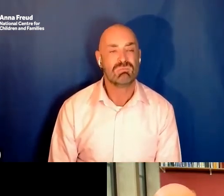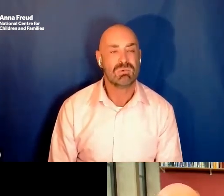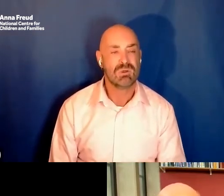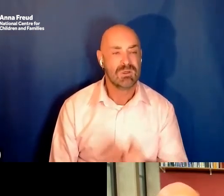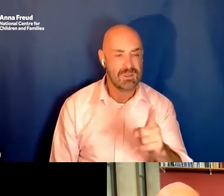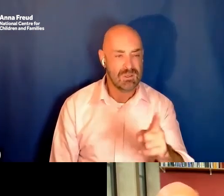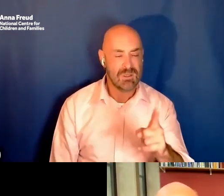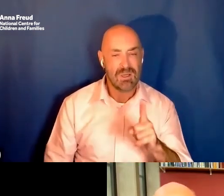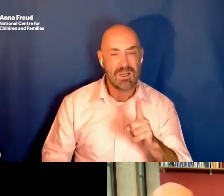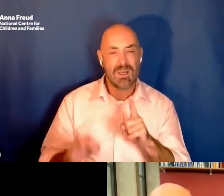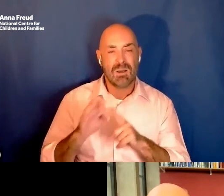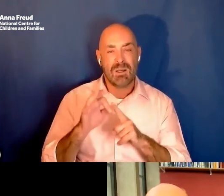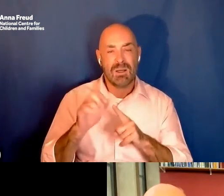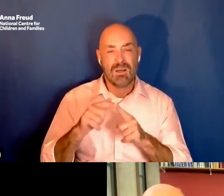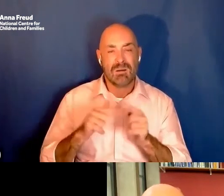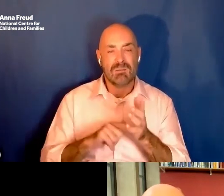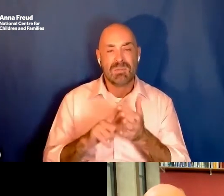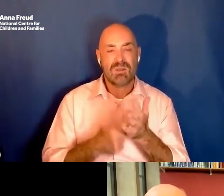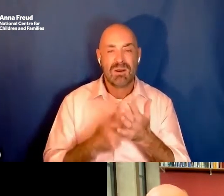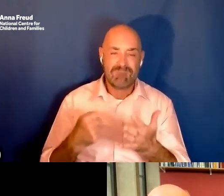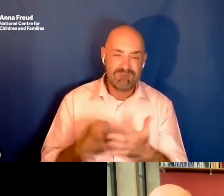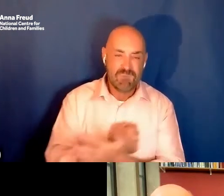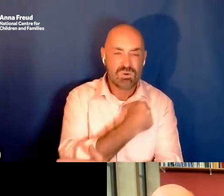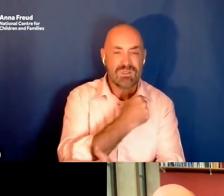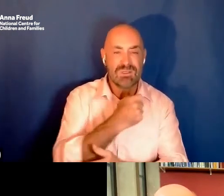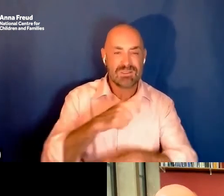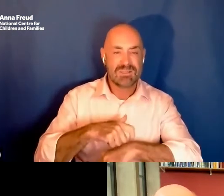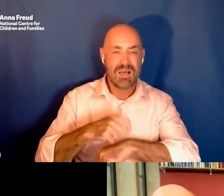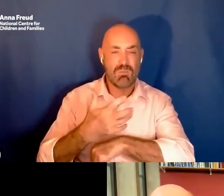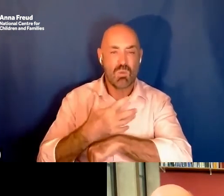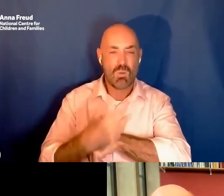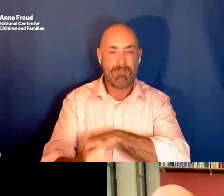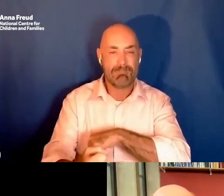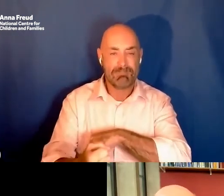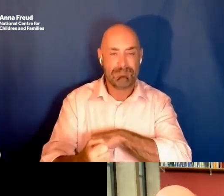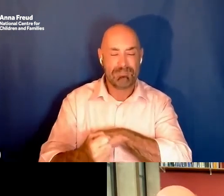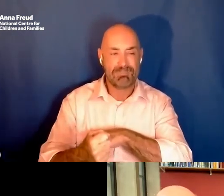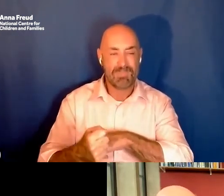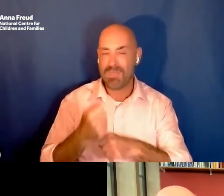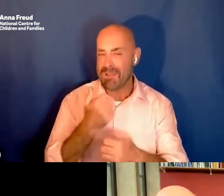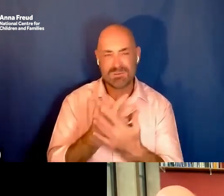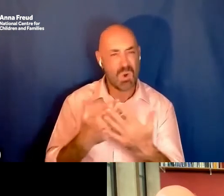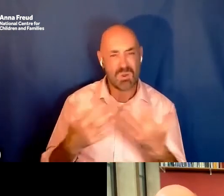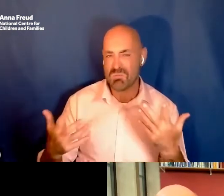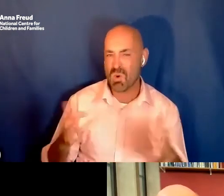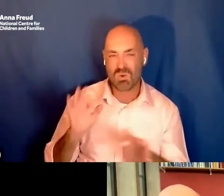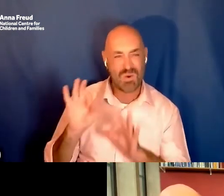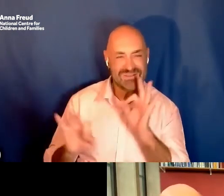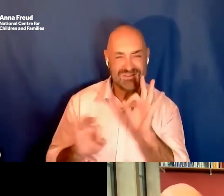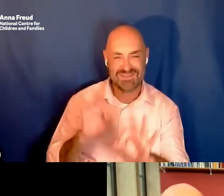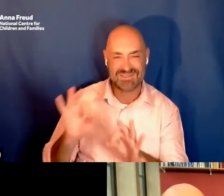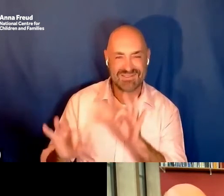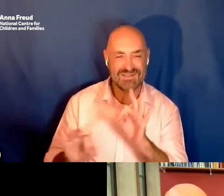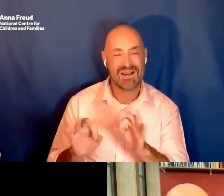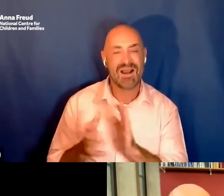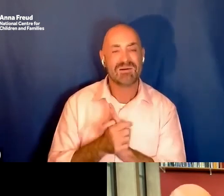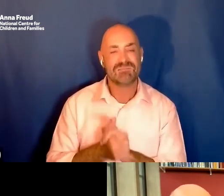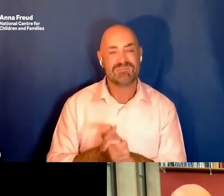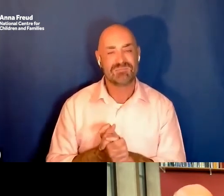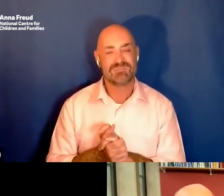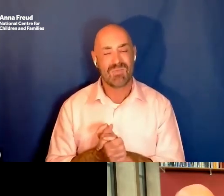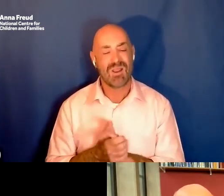Unfortunately, we run out of time. There are lots more questions. I'm really,